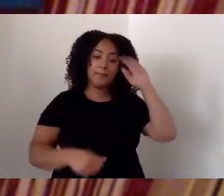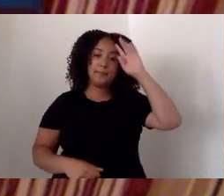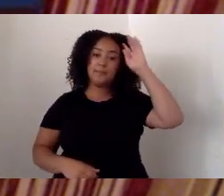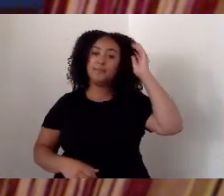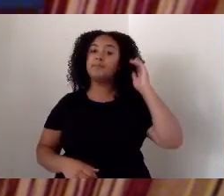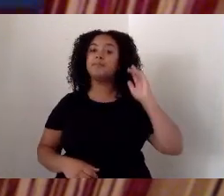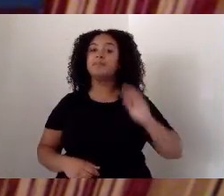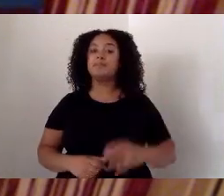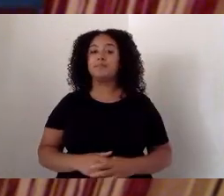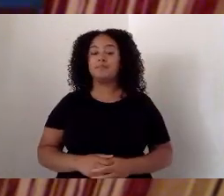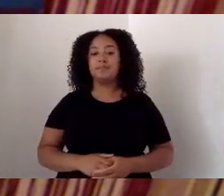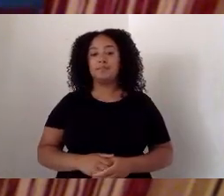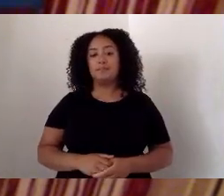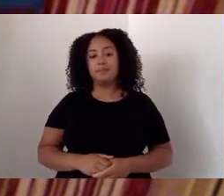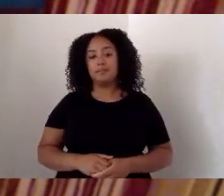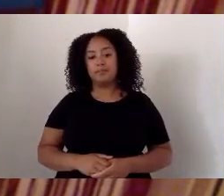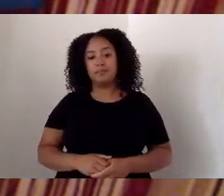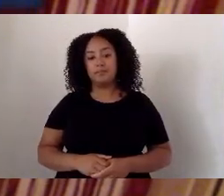and the other.